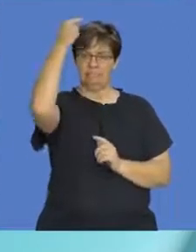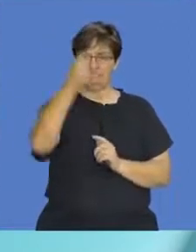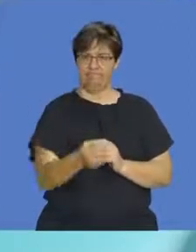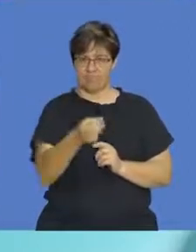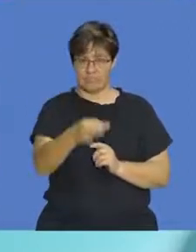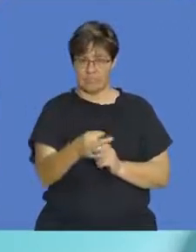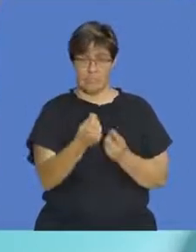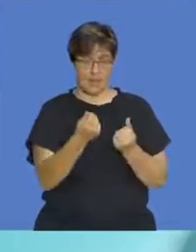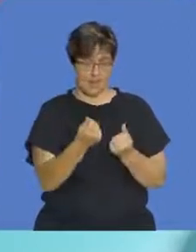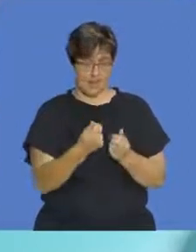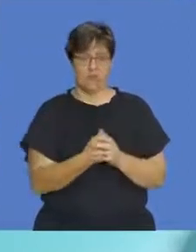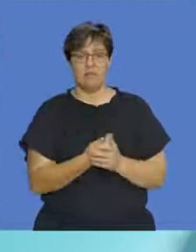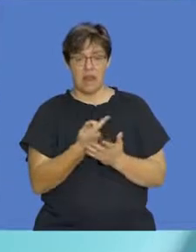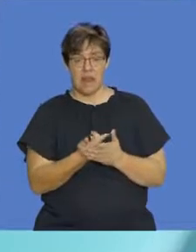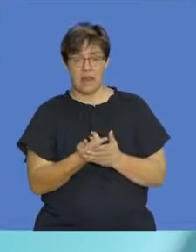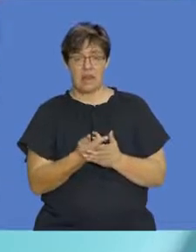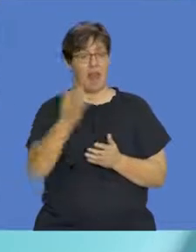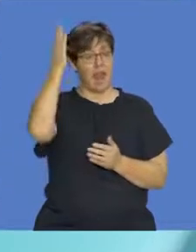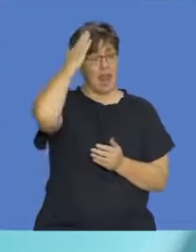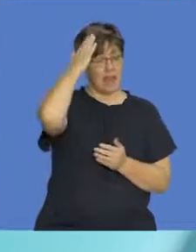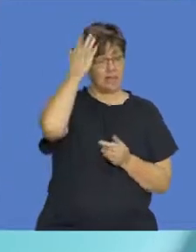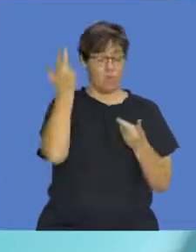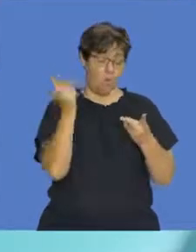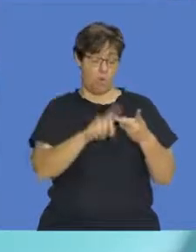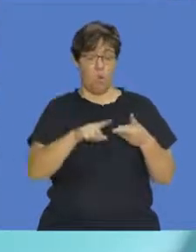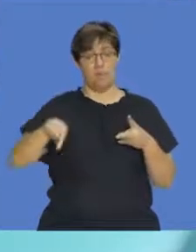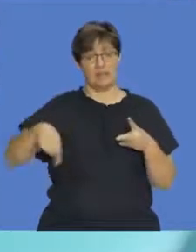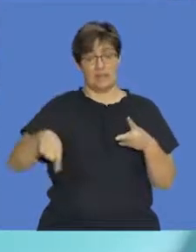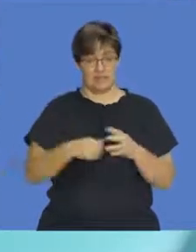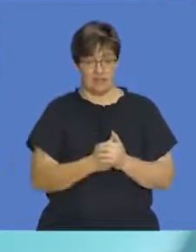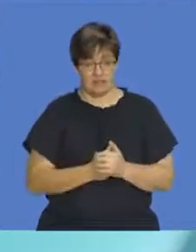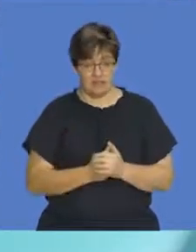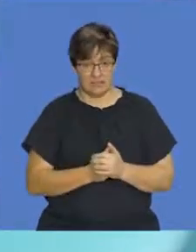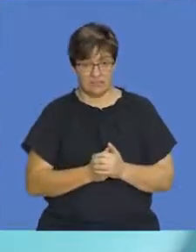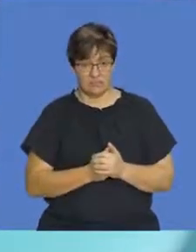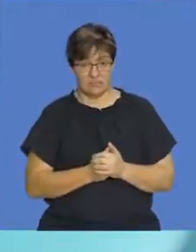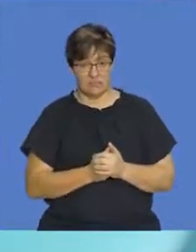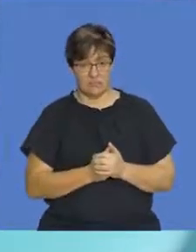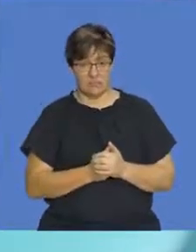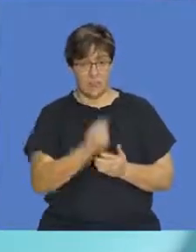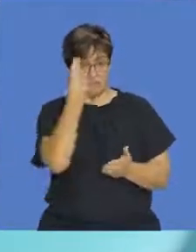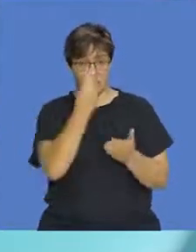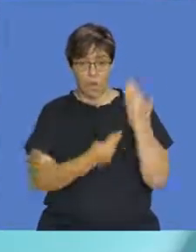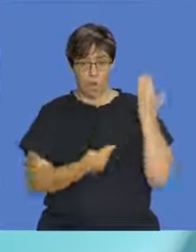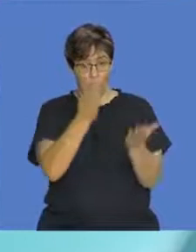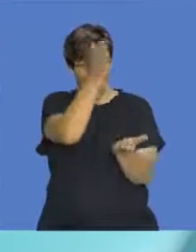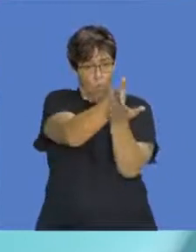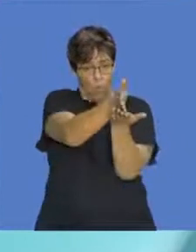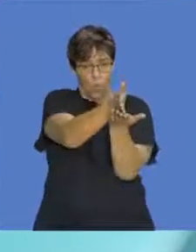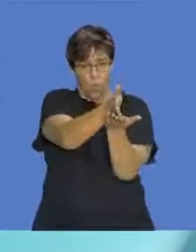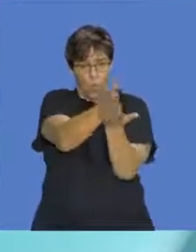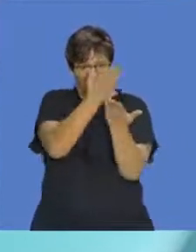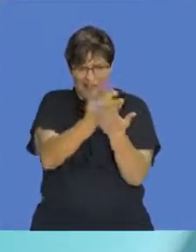know that it can either land on a head or a tail. So it can't land between a head or a